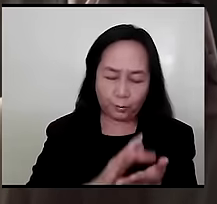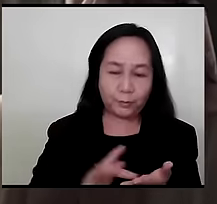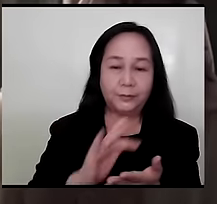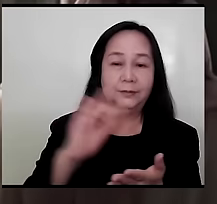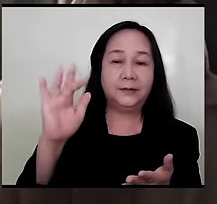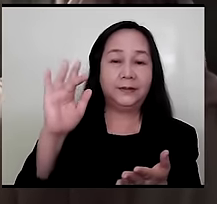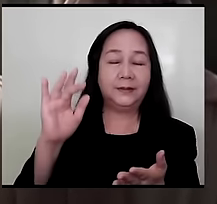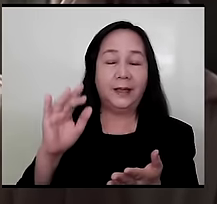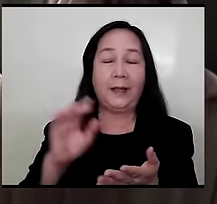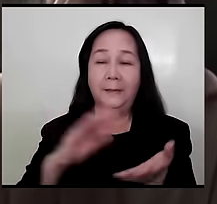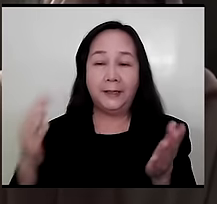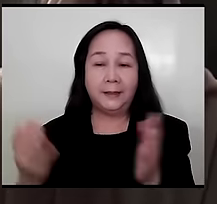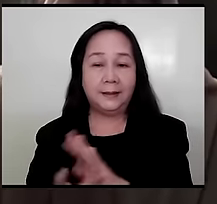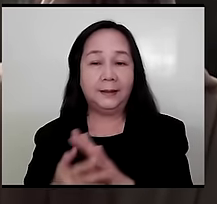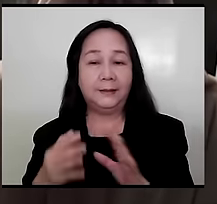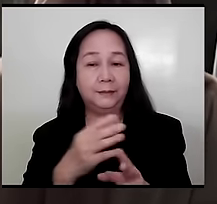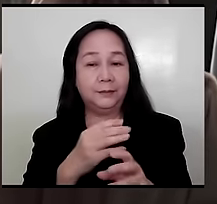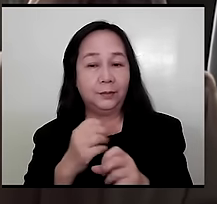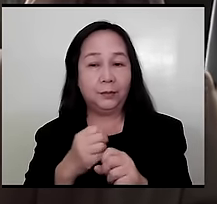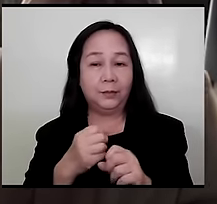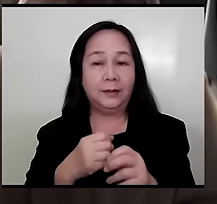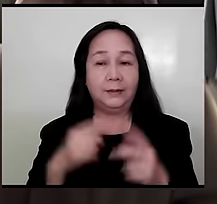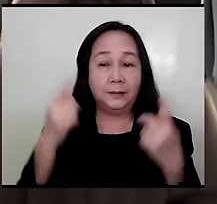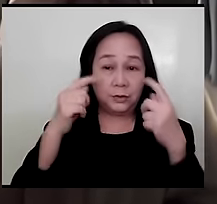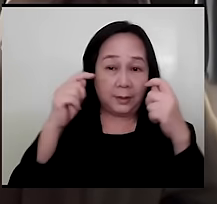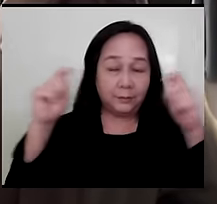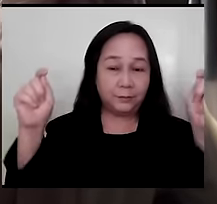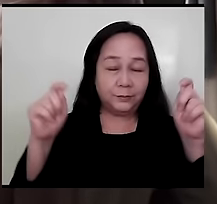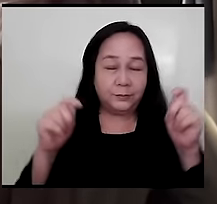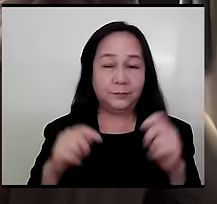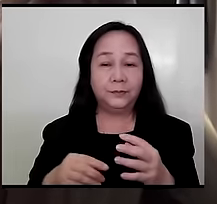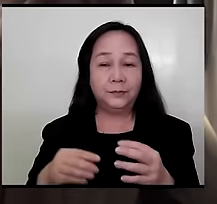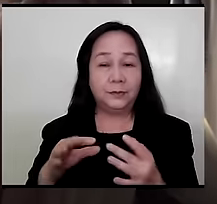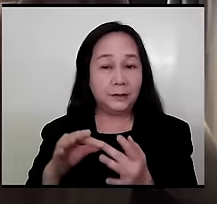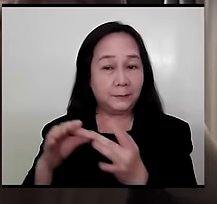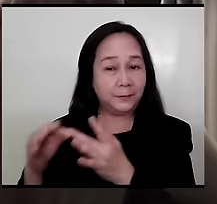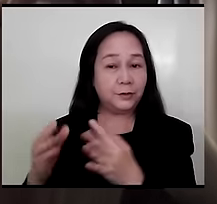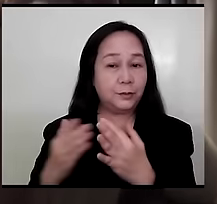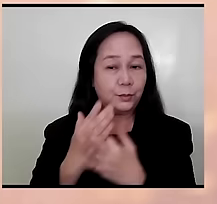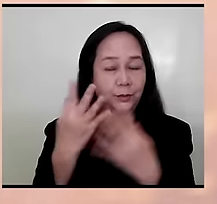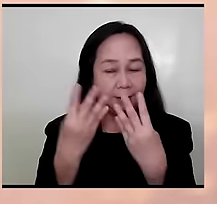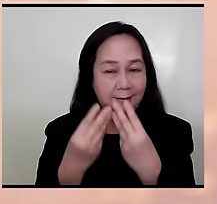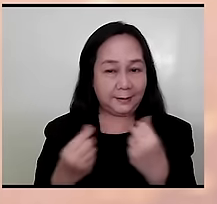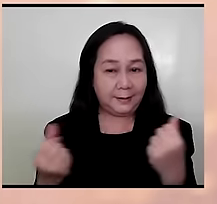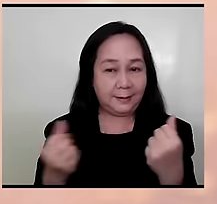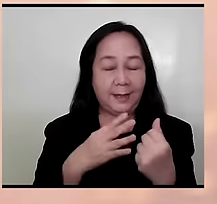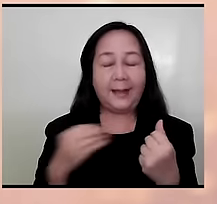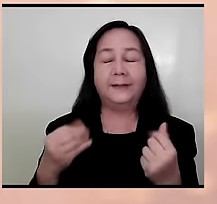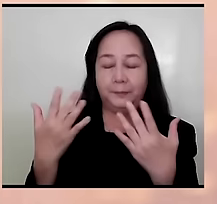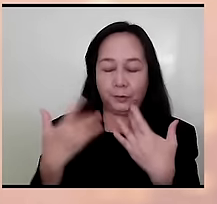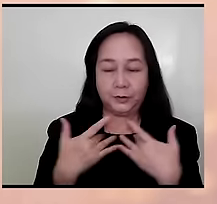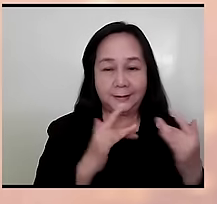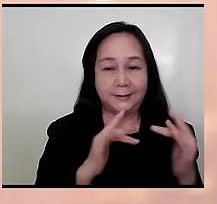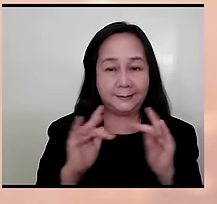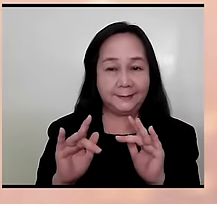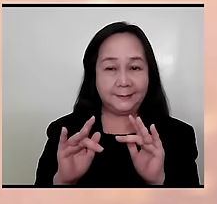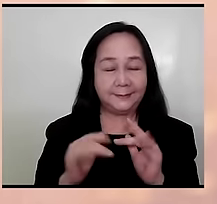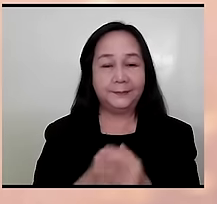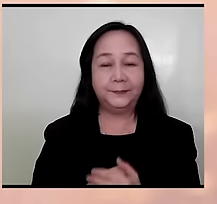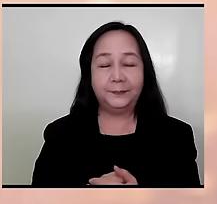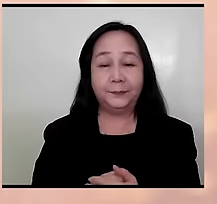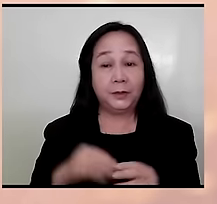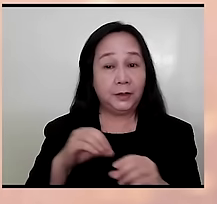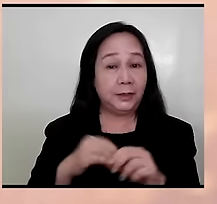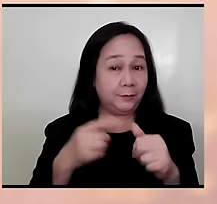source of triumph, especially through healing and mercy. In the first reading from the Acts